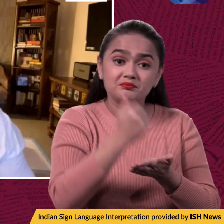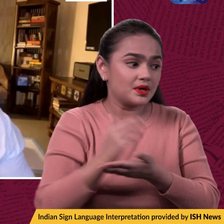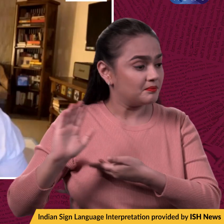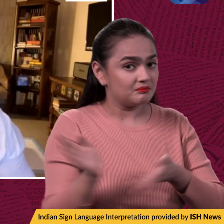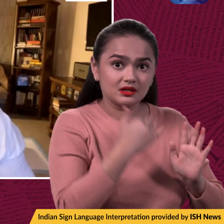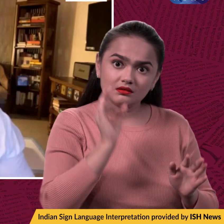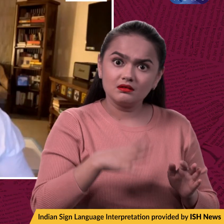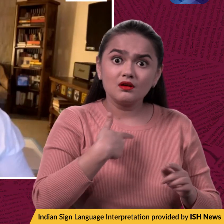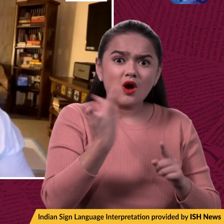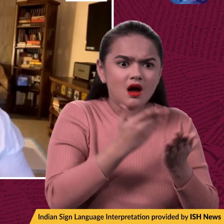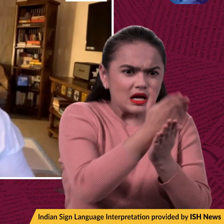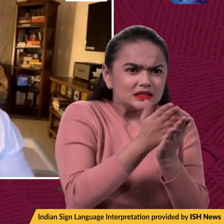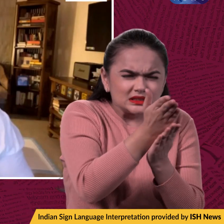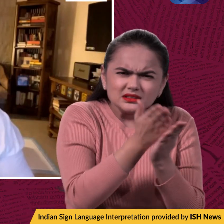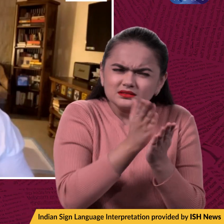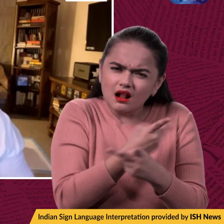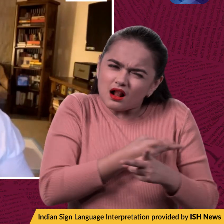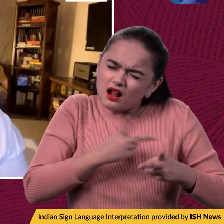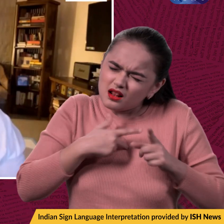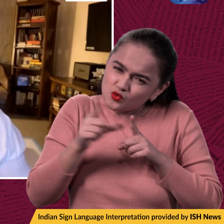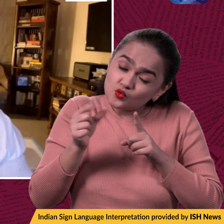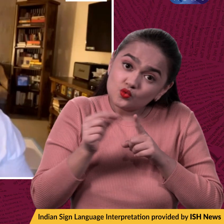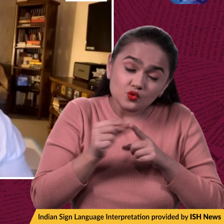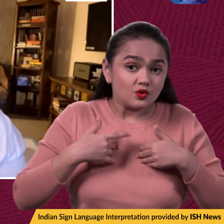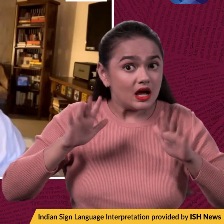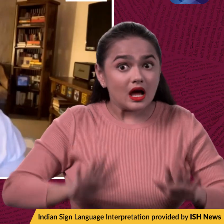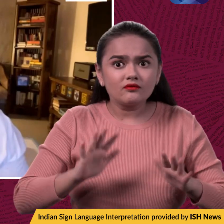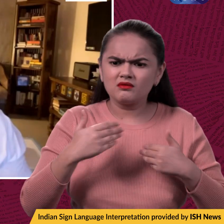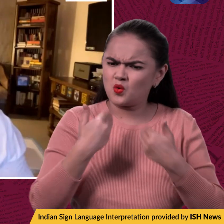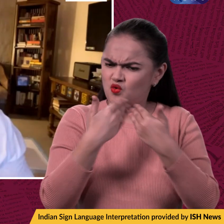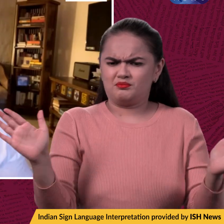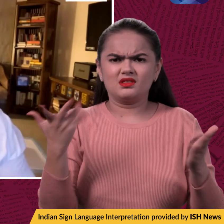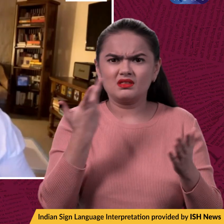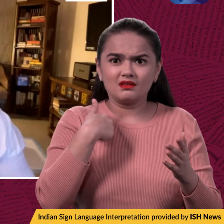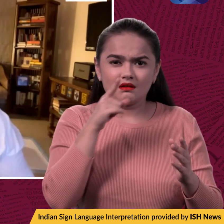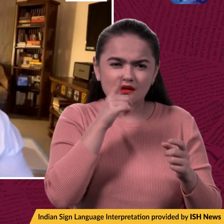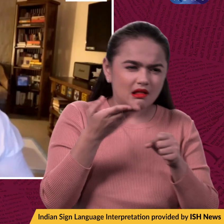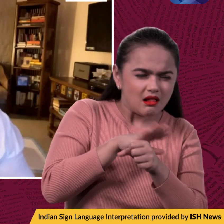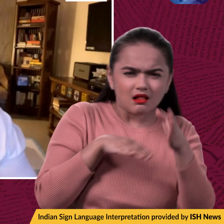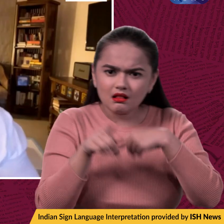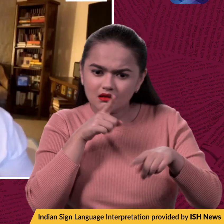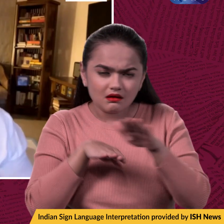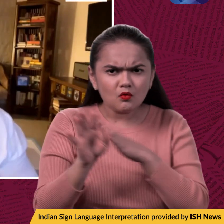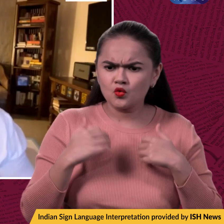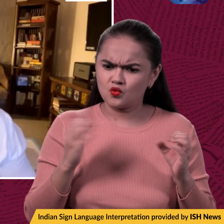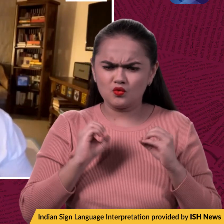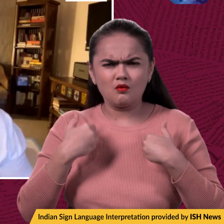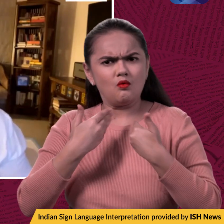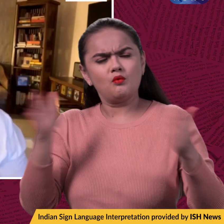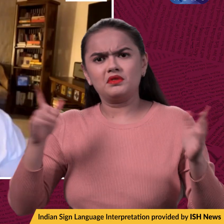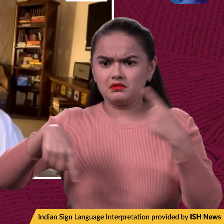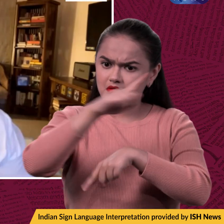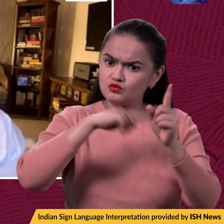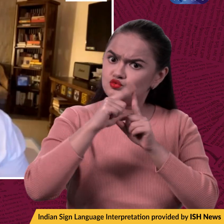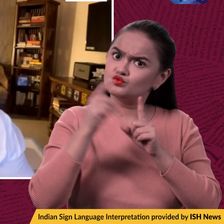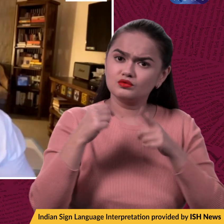is generously putting all its resources to make J&K work well in a transparent way, I'm quoting here, any wrongdoing that has